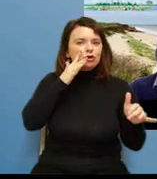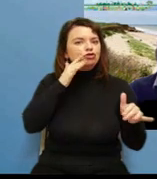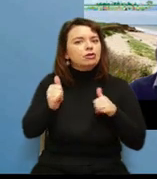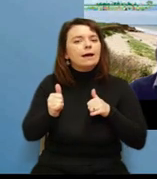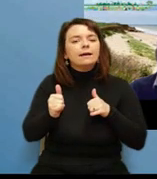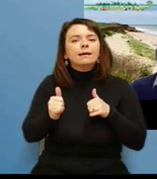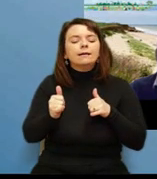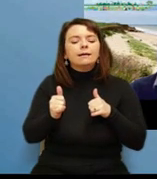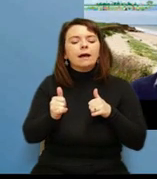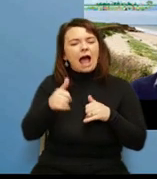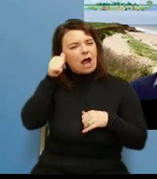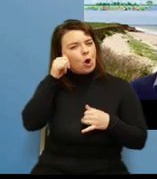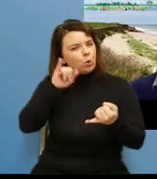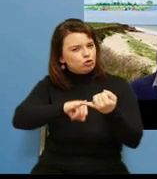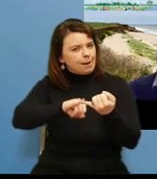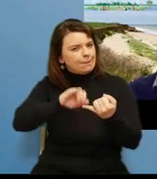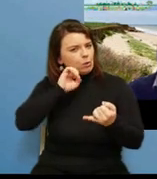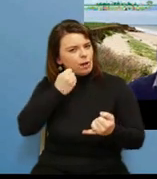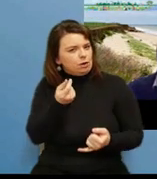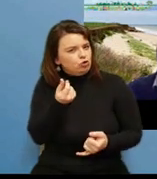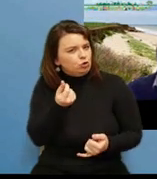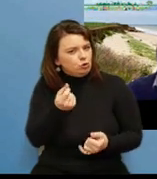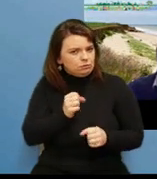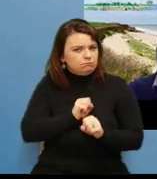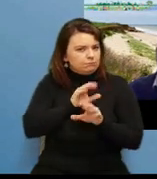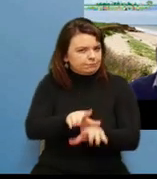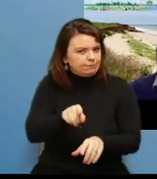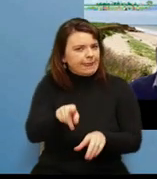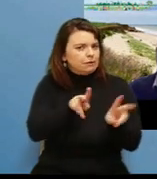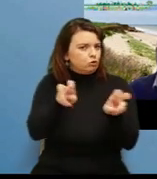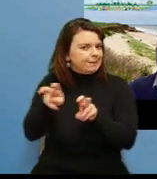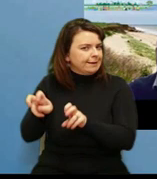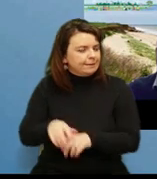and I know Shepard will shortly talk to that topic,